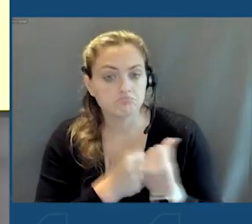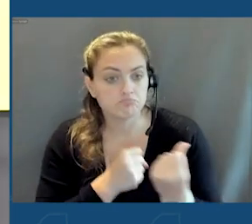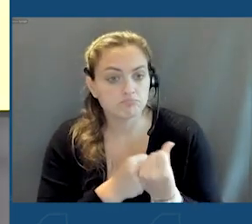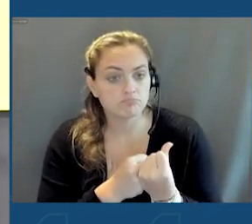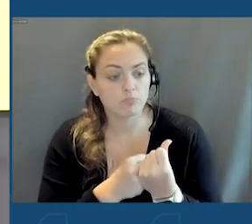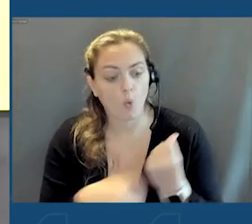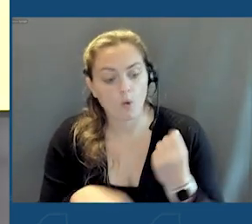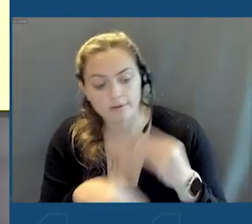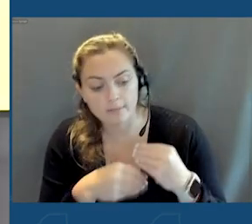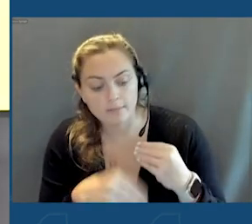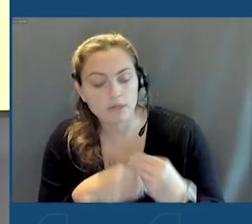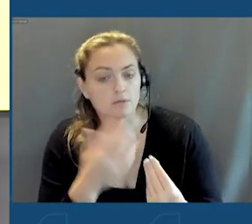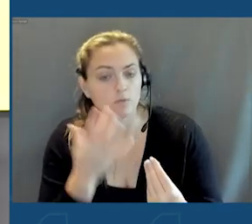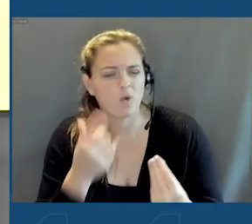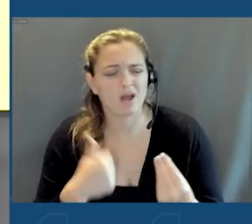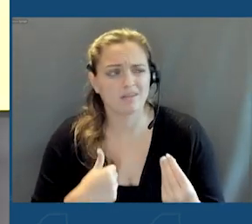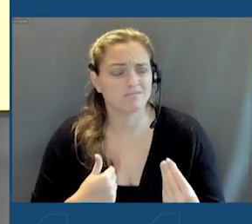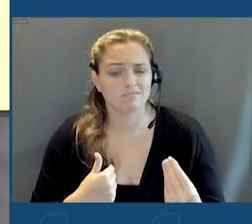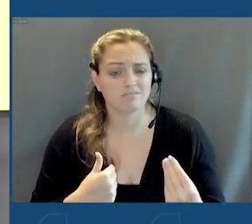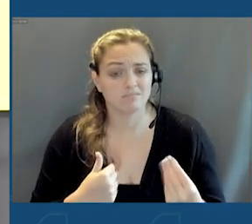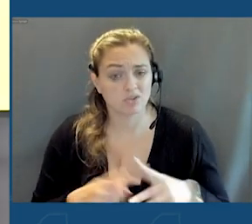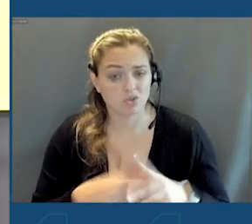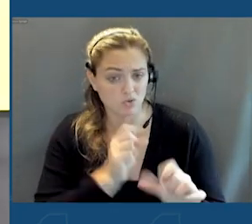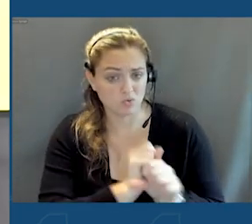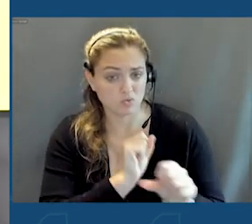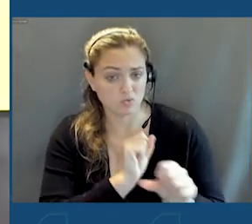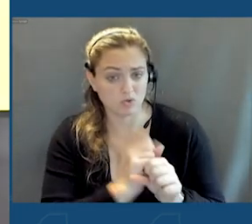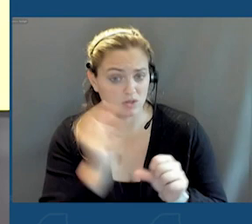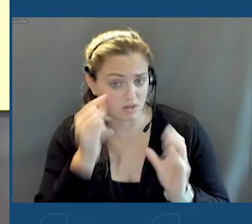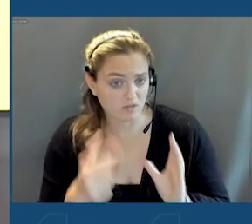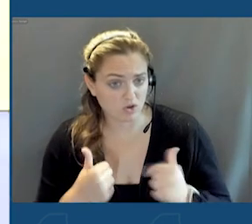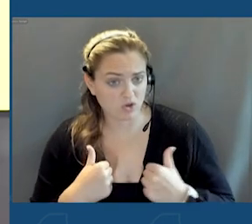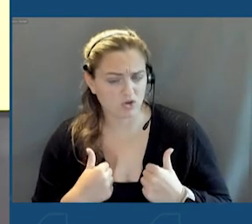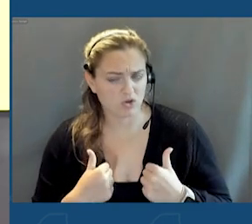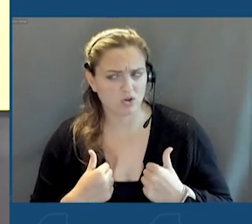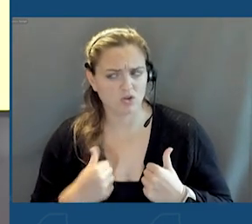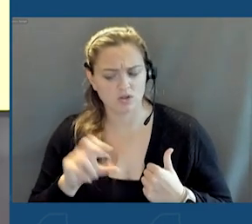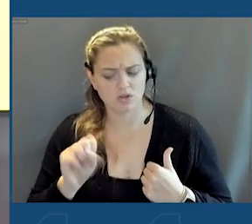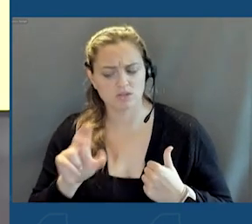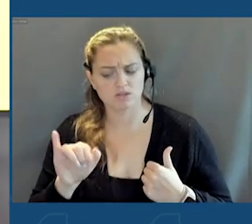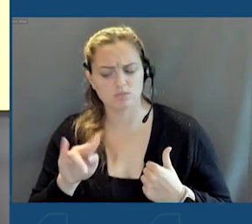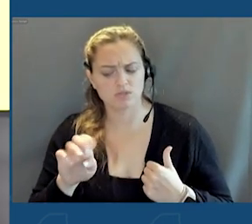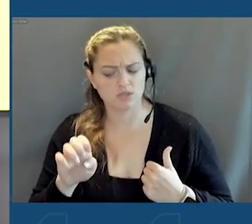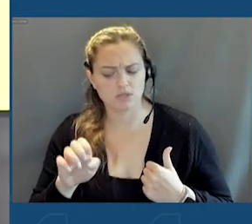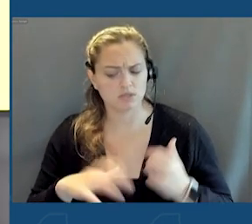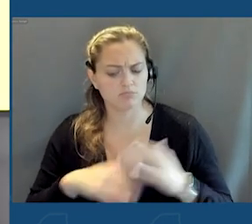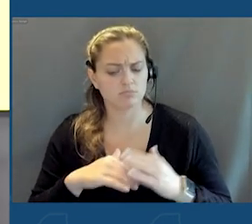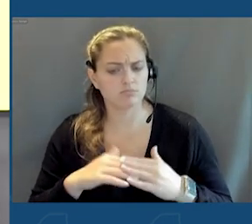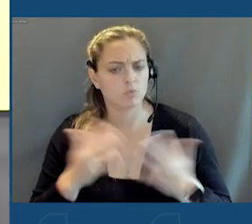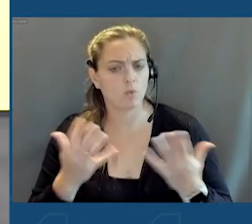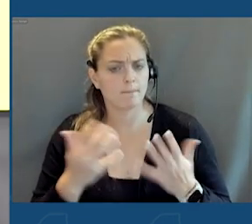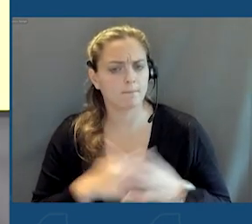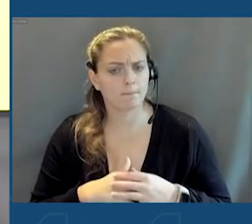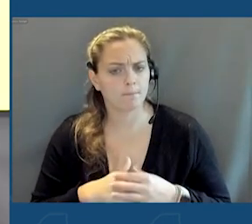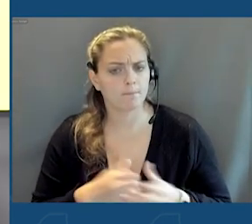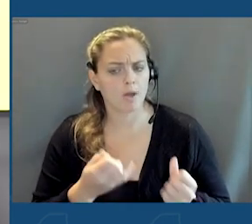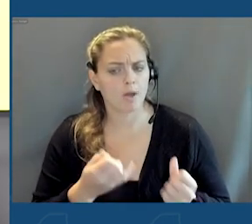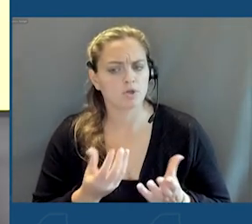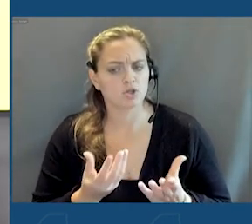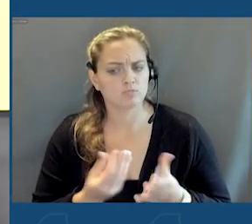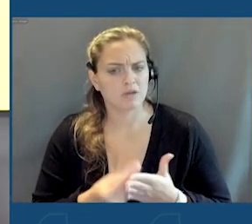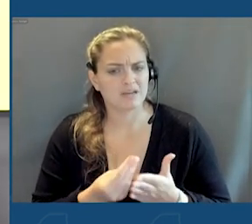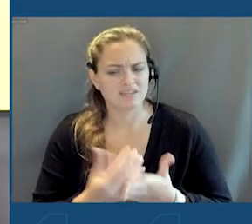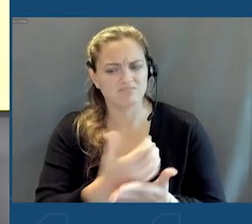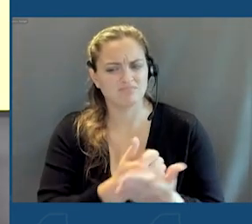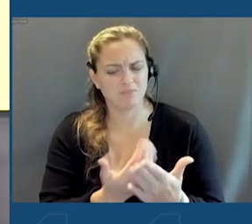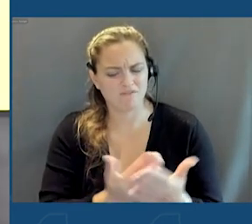subsidies, because I took office and I said, well, what does our subsidies go up to? I mean, how much can a family earn before the subsidies are